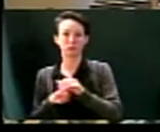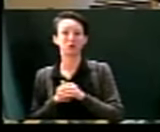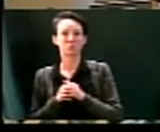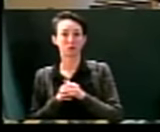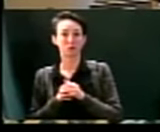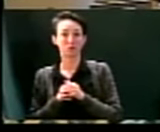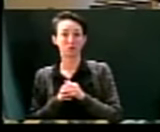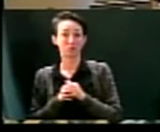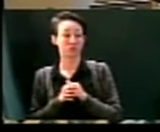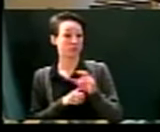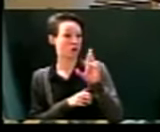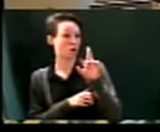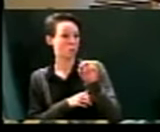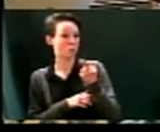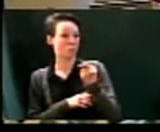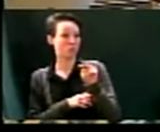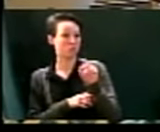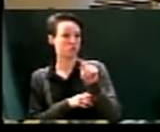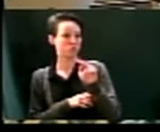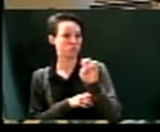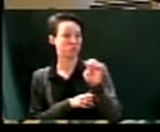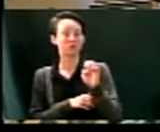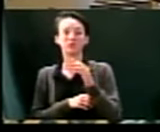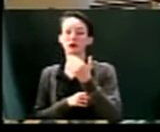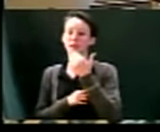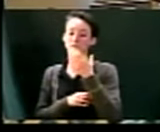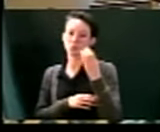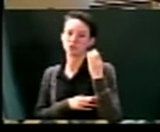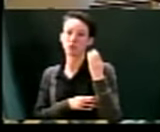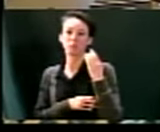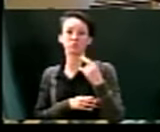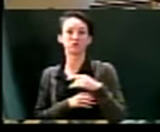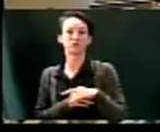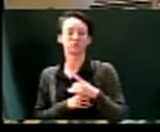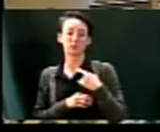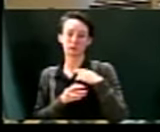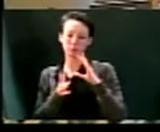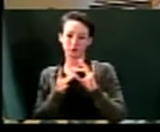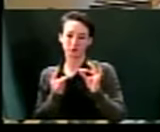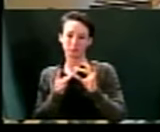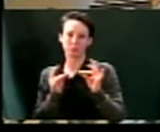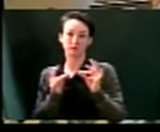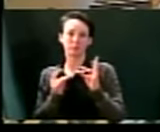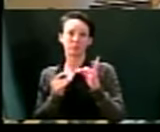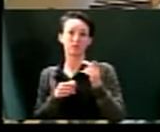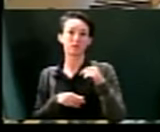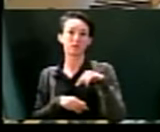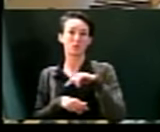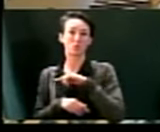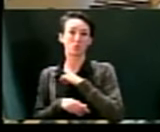Any, Ms. Roundtree? Thank you, Madam Chair. I was just going to mention we